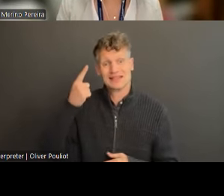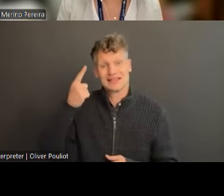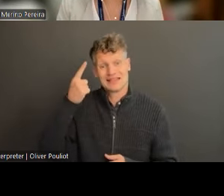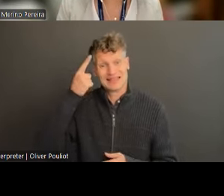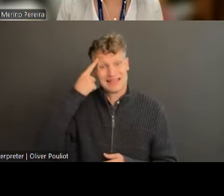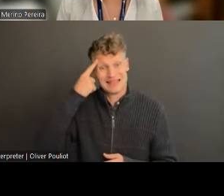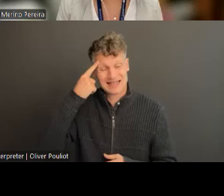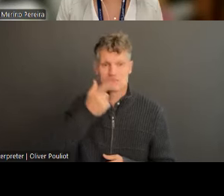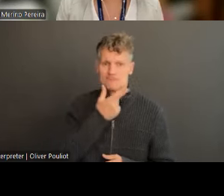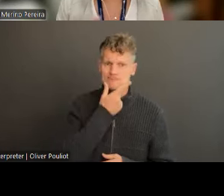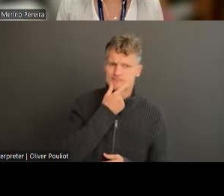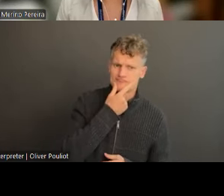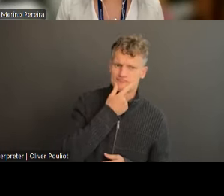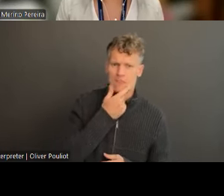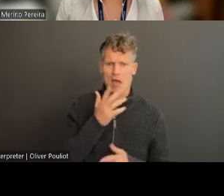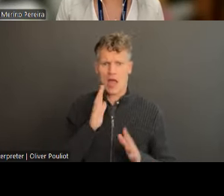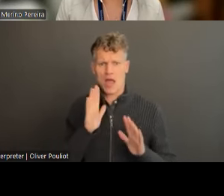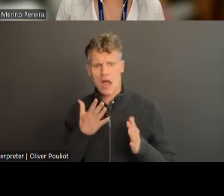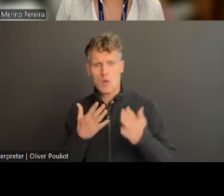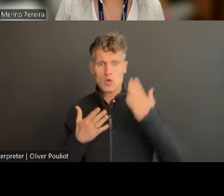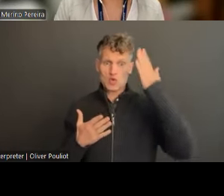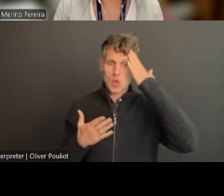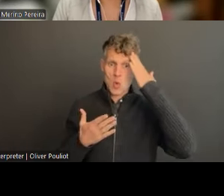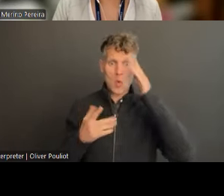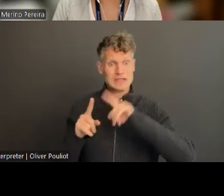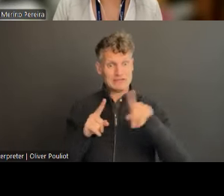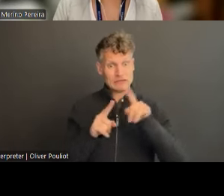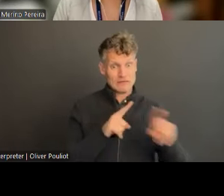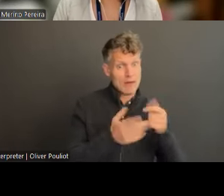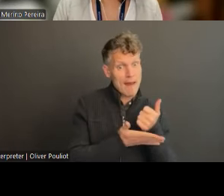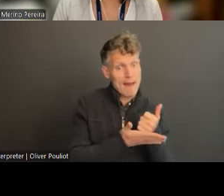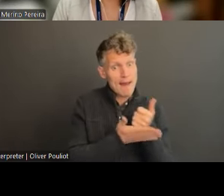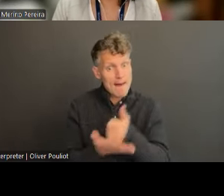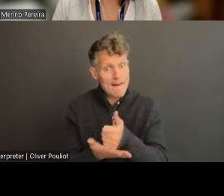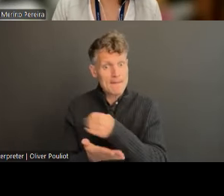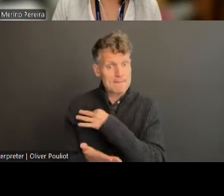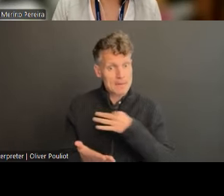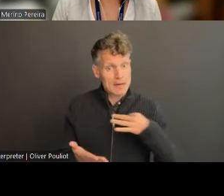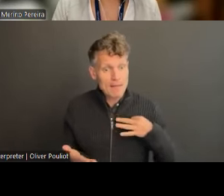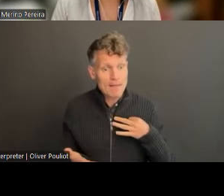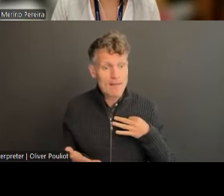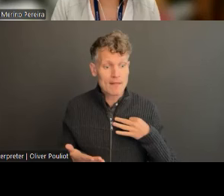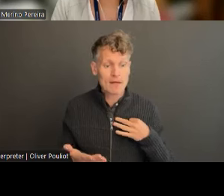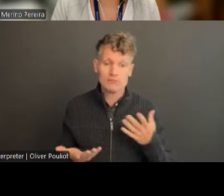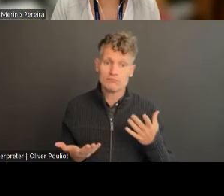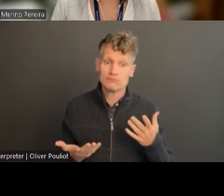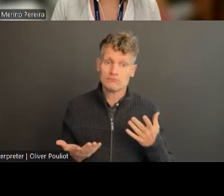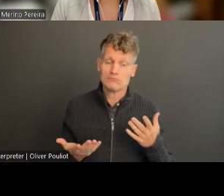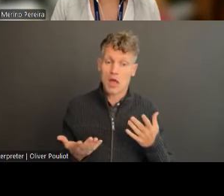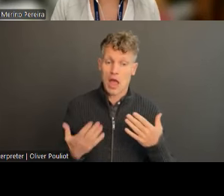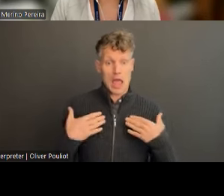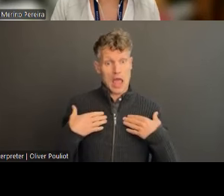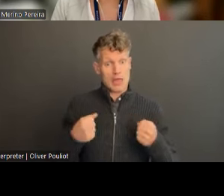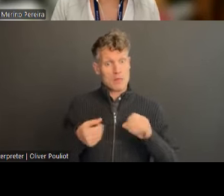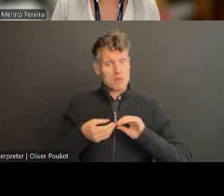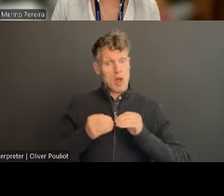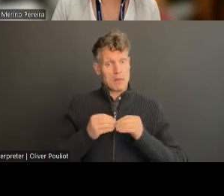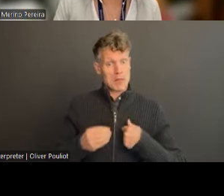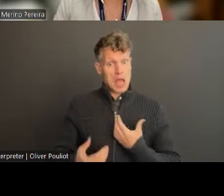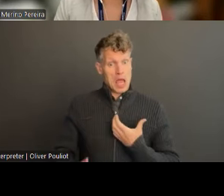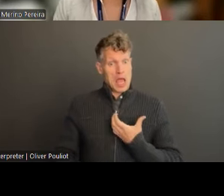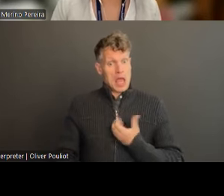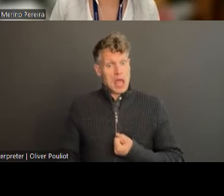If we know about the interventions, then even if we have a health problem, we understand